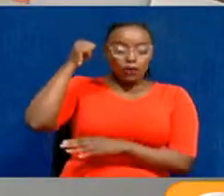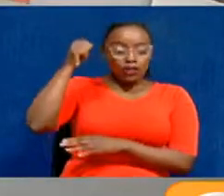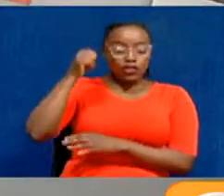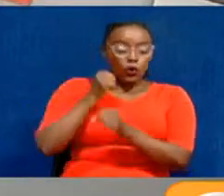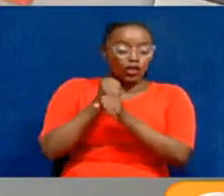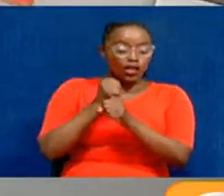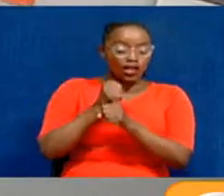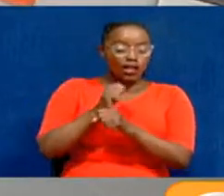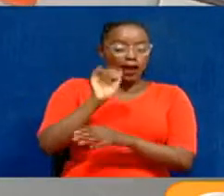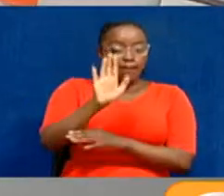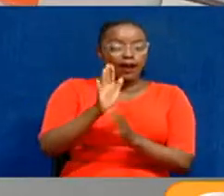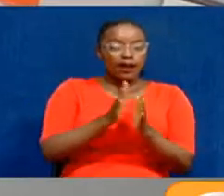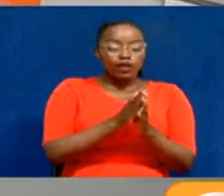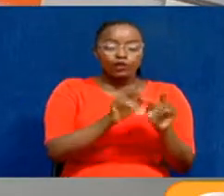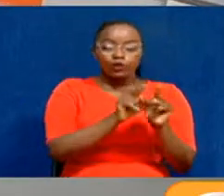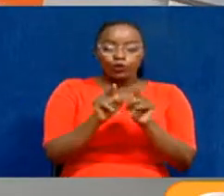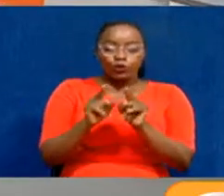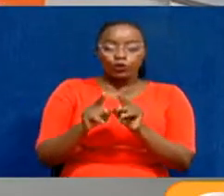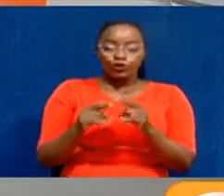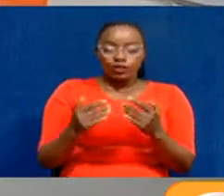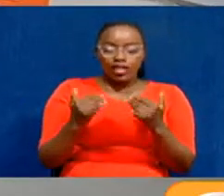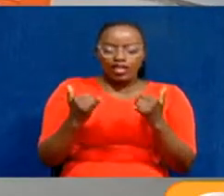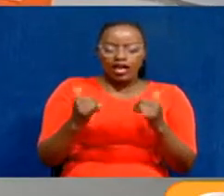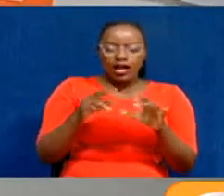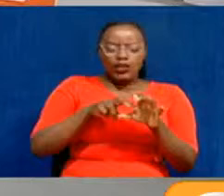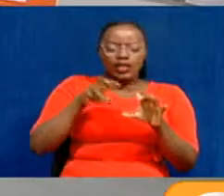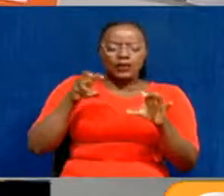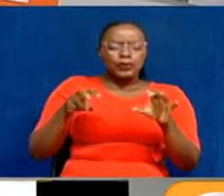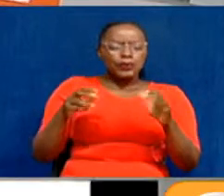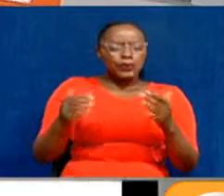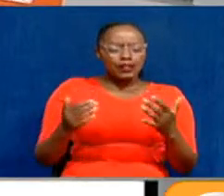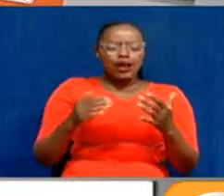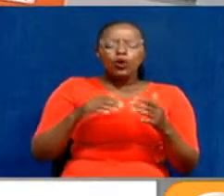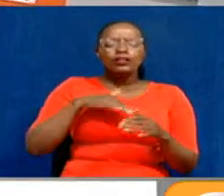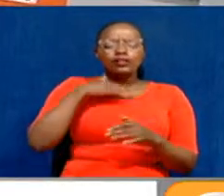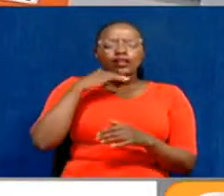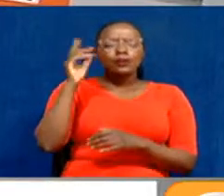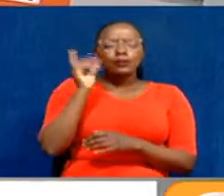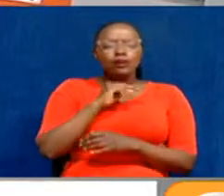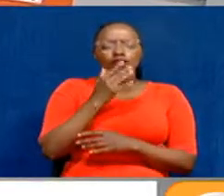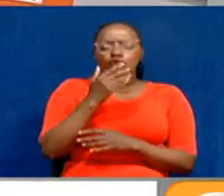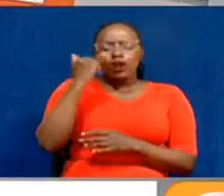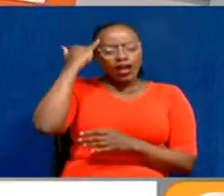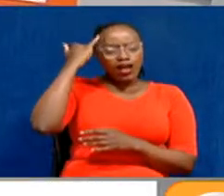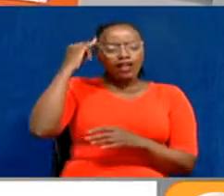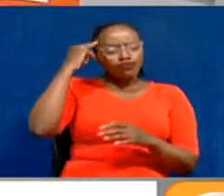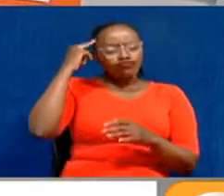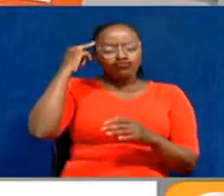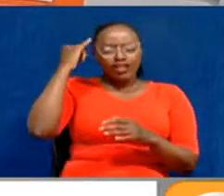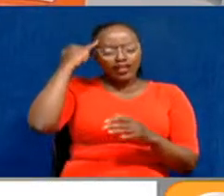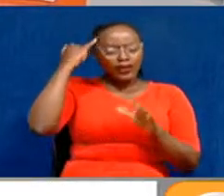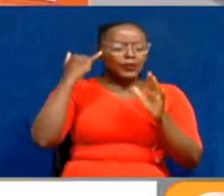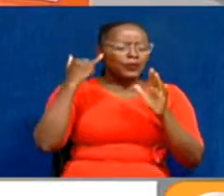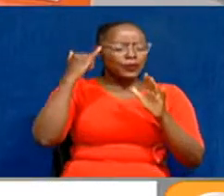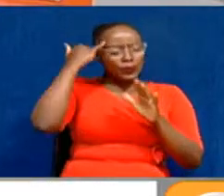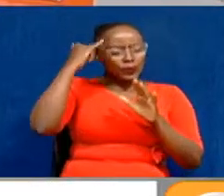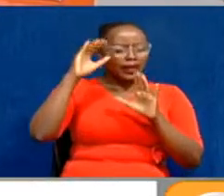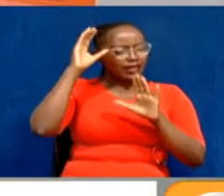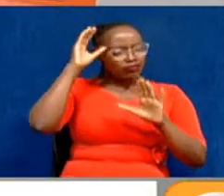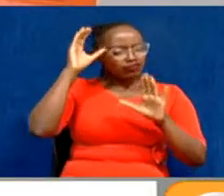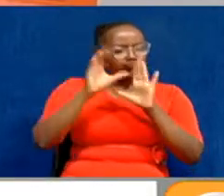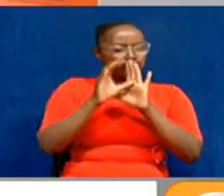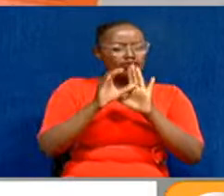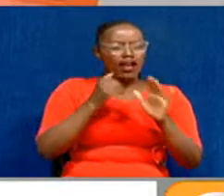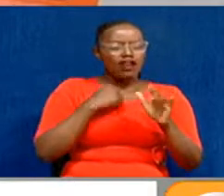career. And bowing out now, what's your recollection and reflection, Linus? There are very,